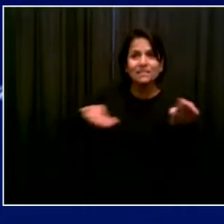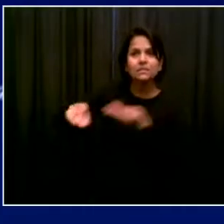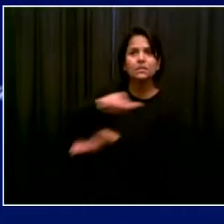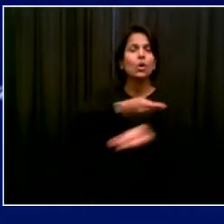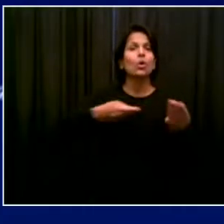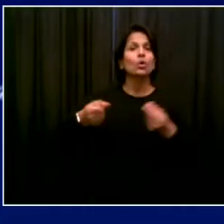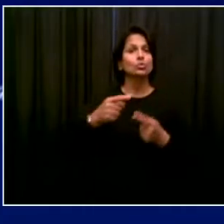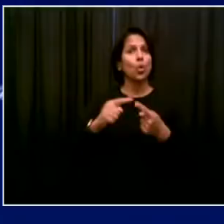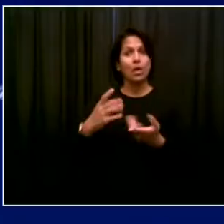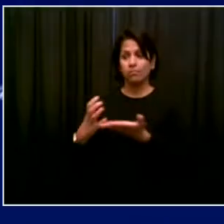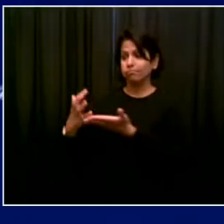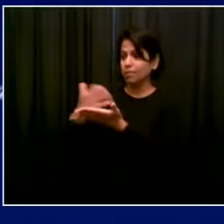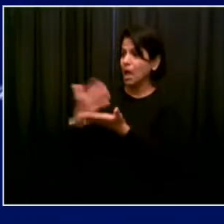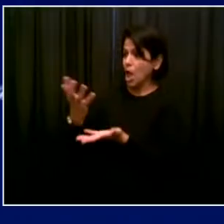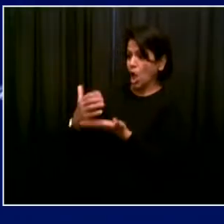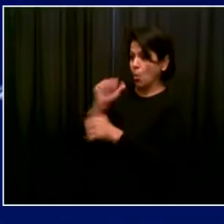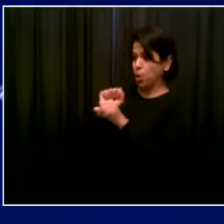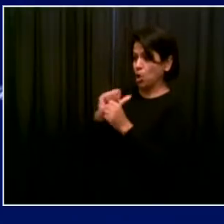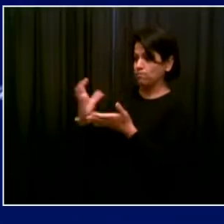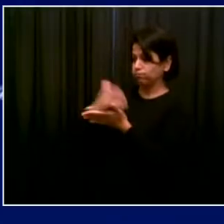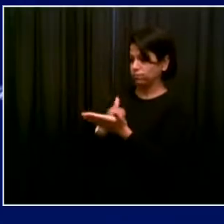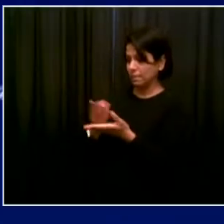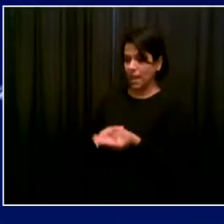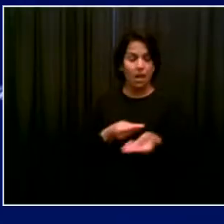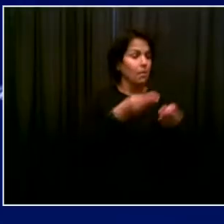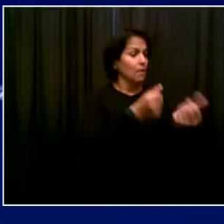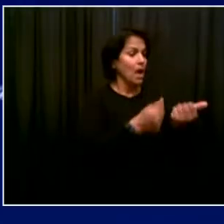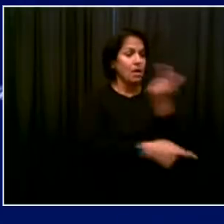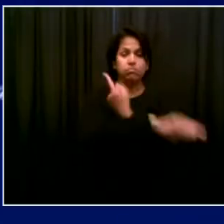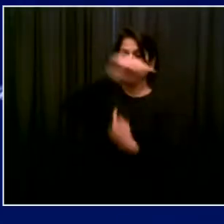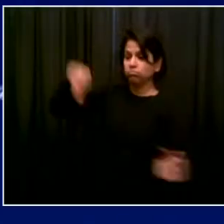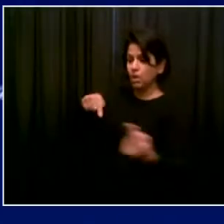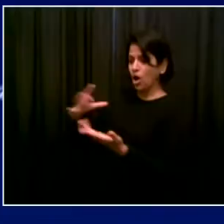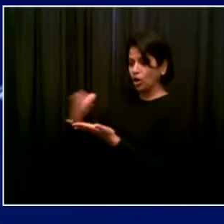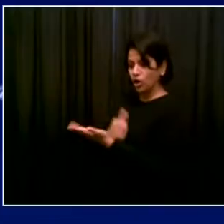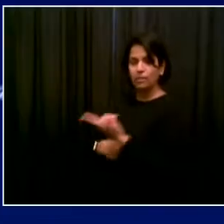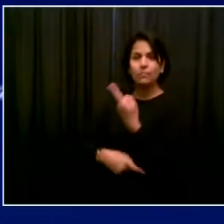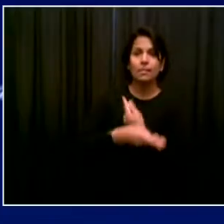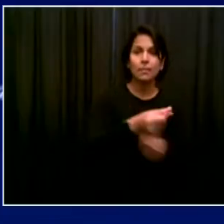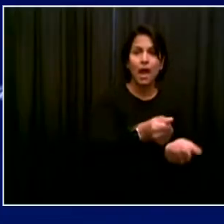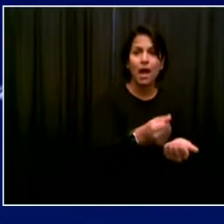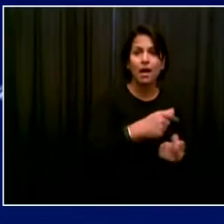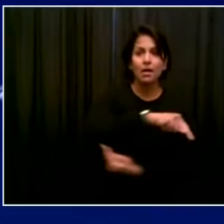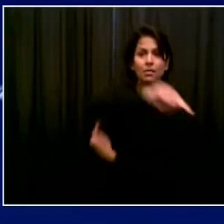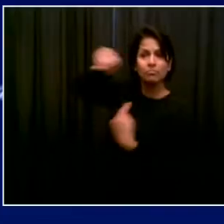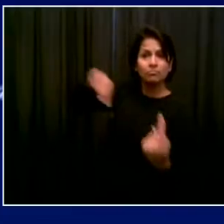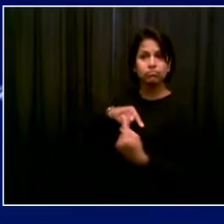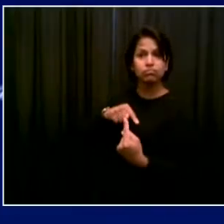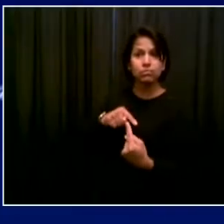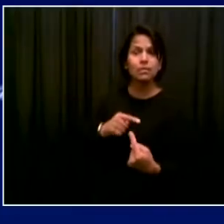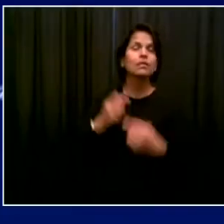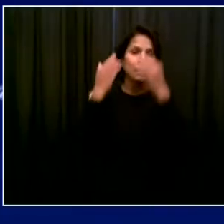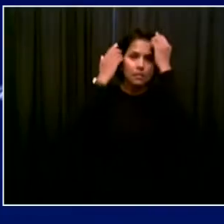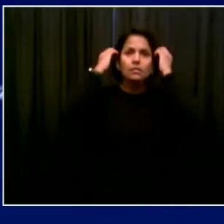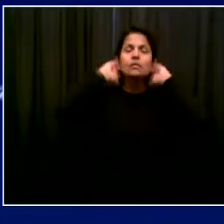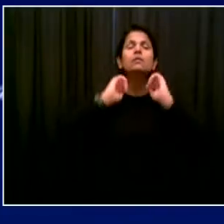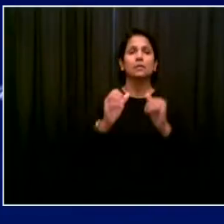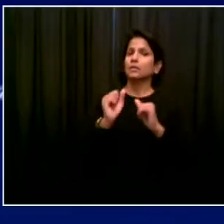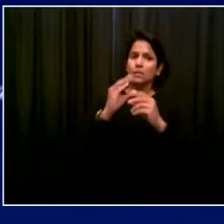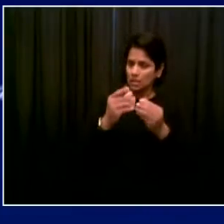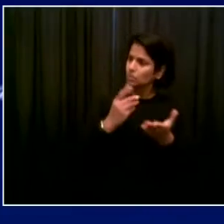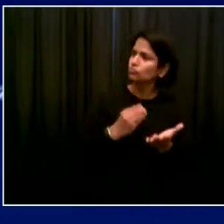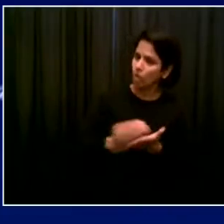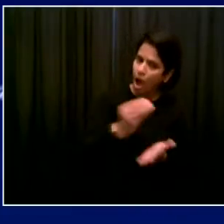comfortable traveling, dining out at restaurants, and shopping at local small businesses. So it's